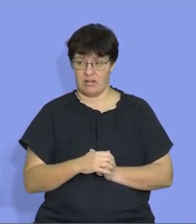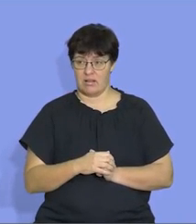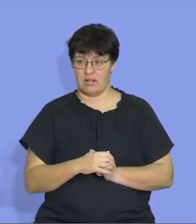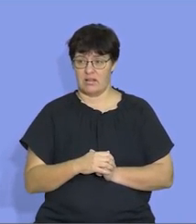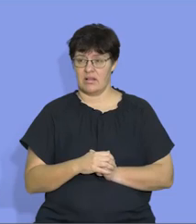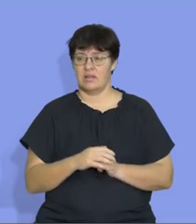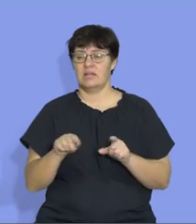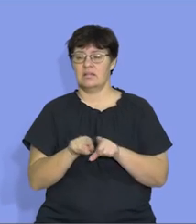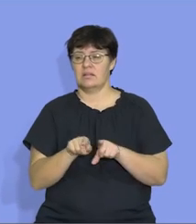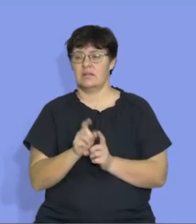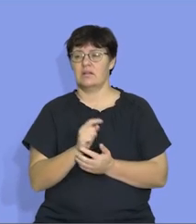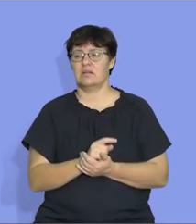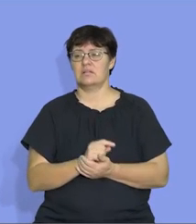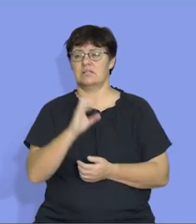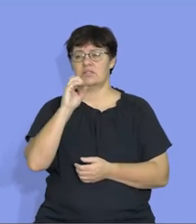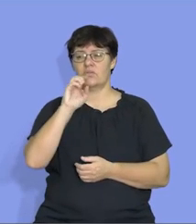is equals to